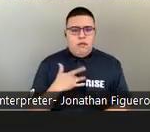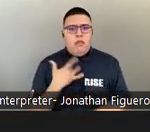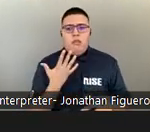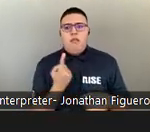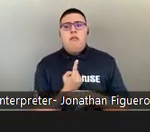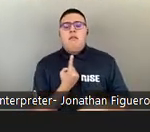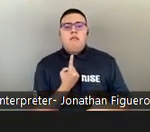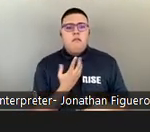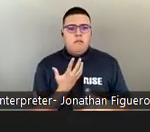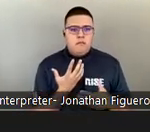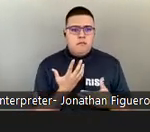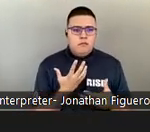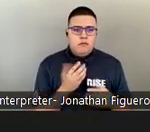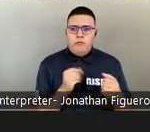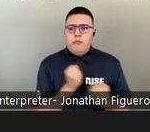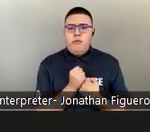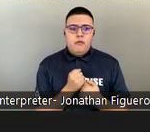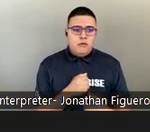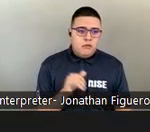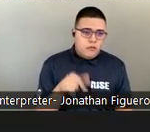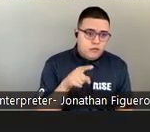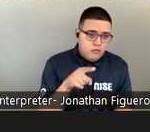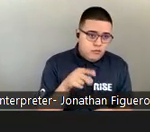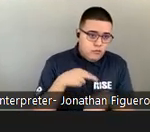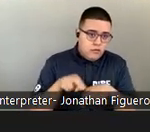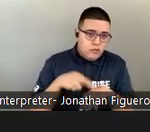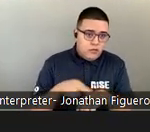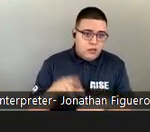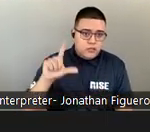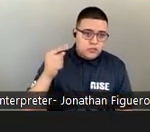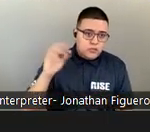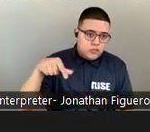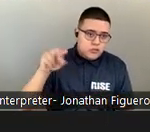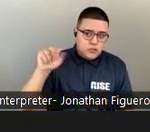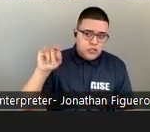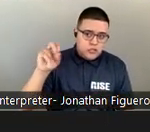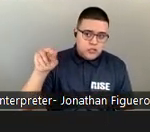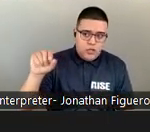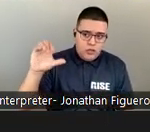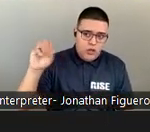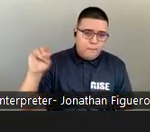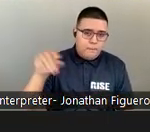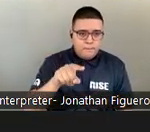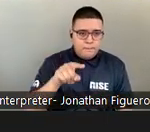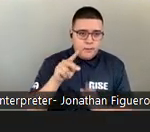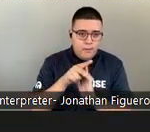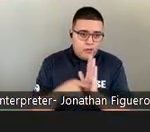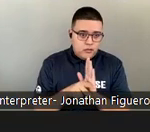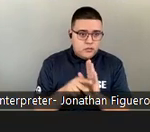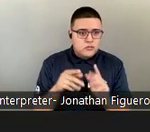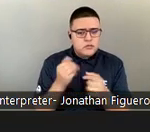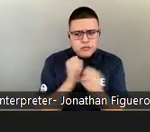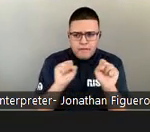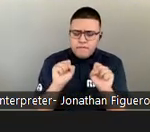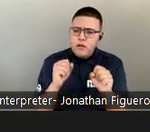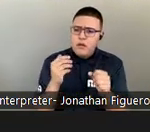And that reference is from LGBTQnation.com. How policy can create a safer environment for our